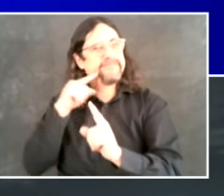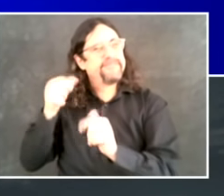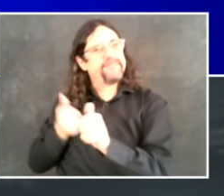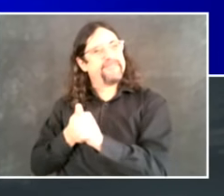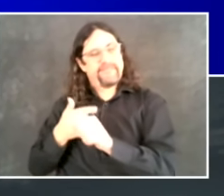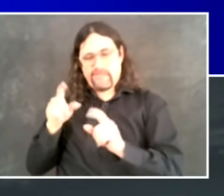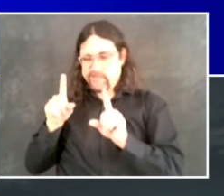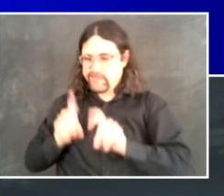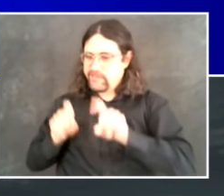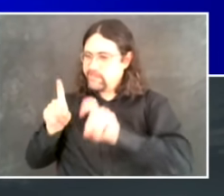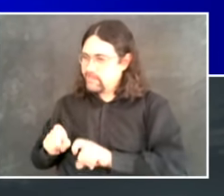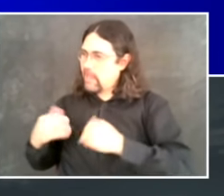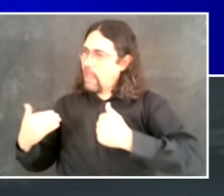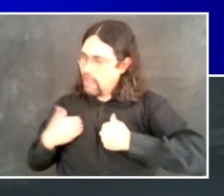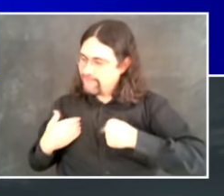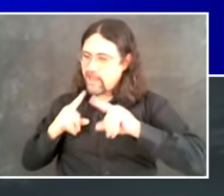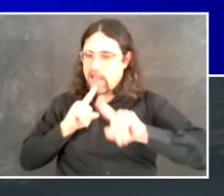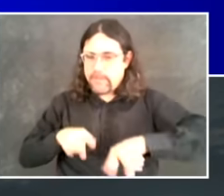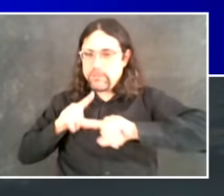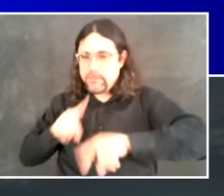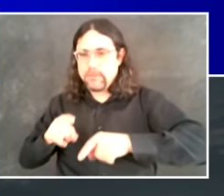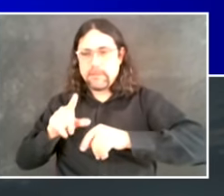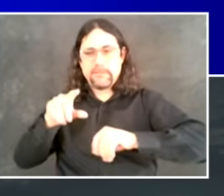who work in the labs.